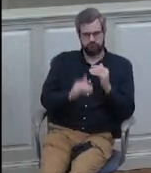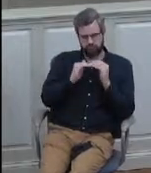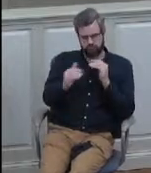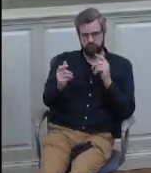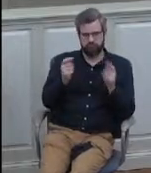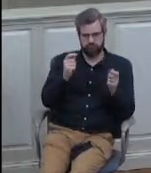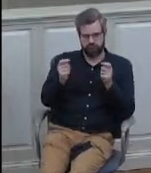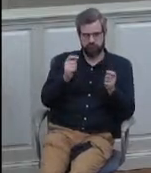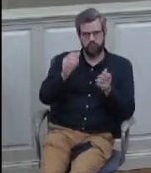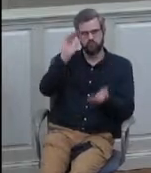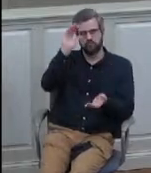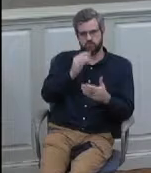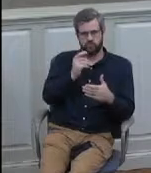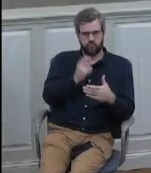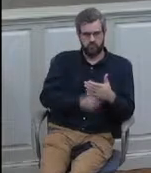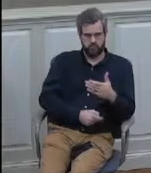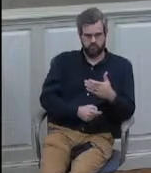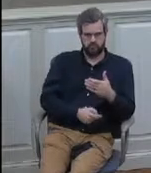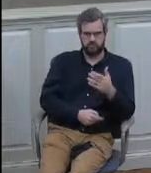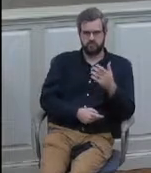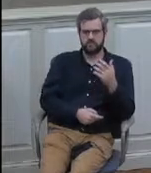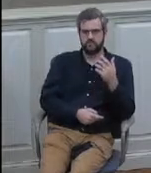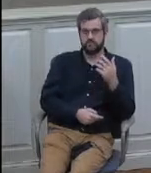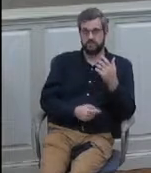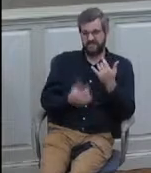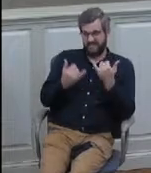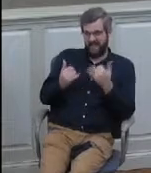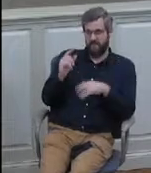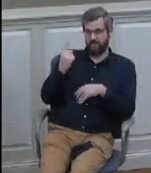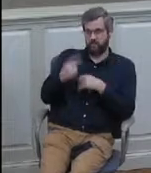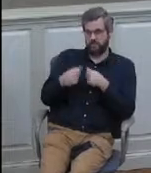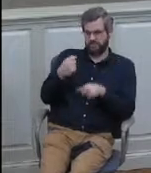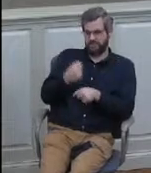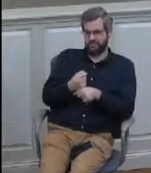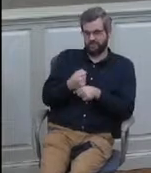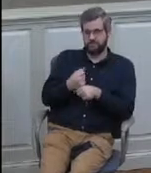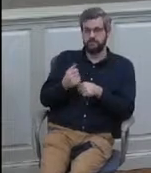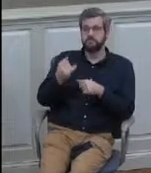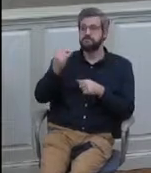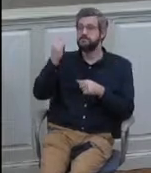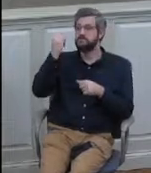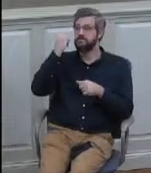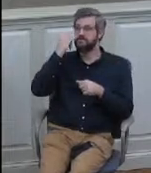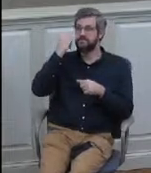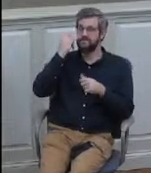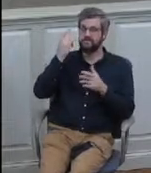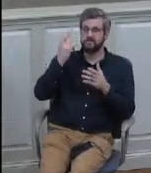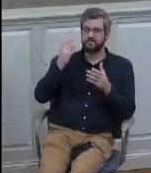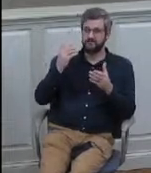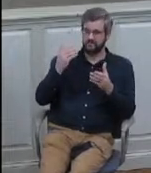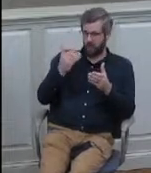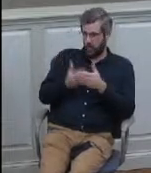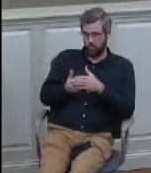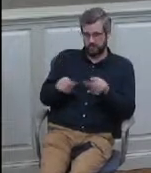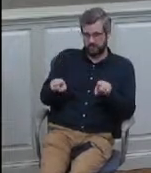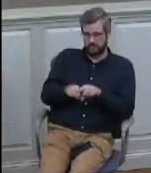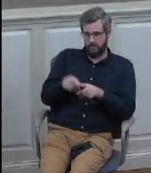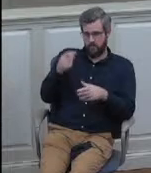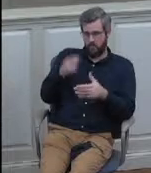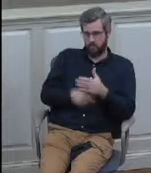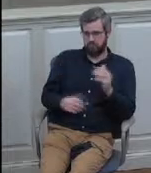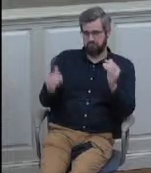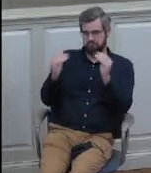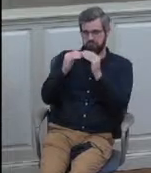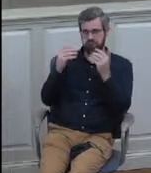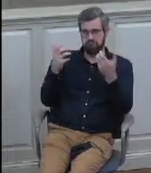or reduce costs, and so this is year one. And I feel like if we come in close at about the same cost of what we budgeted, I feel like that